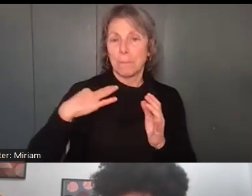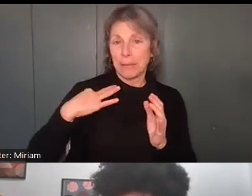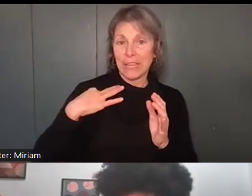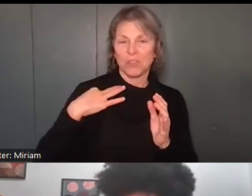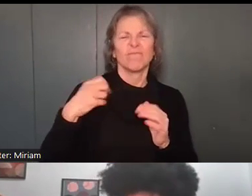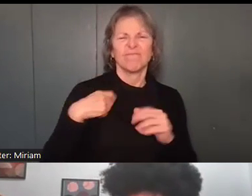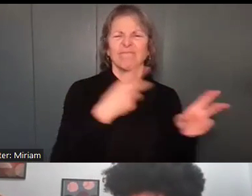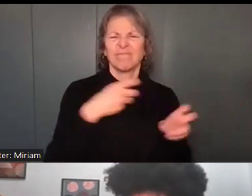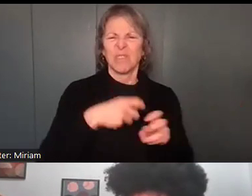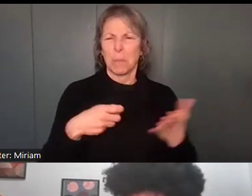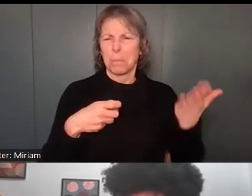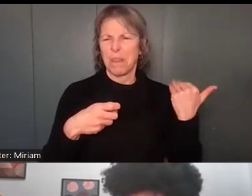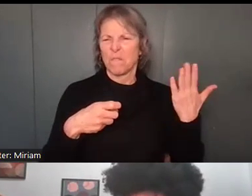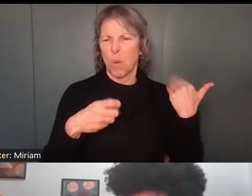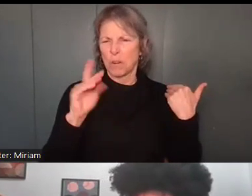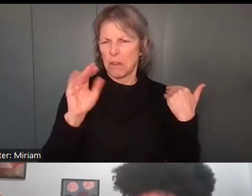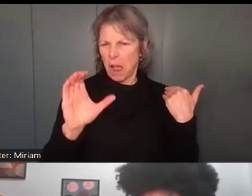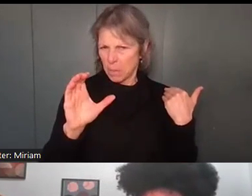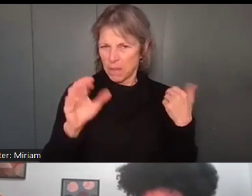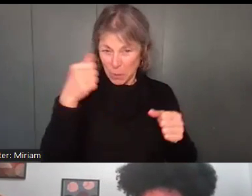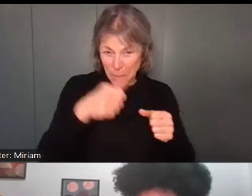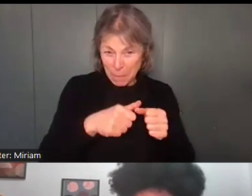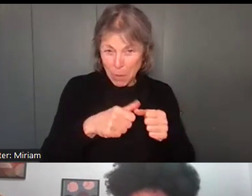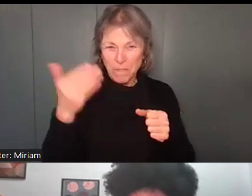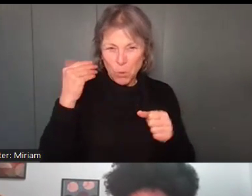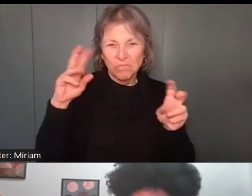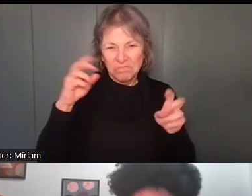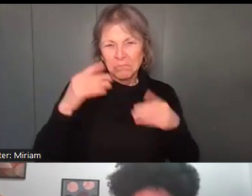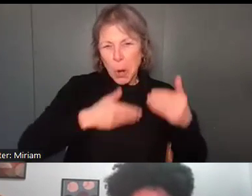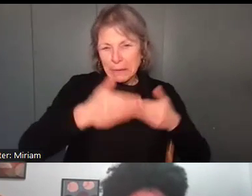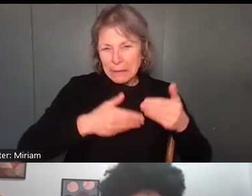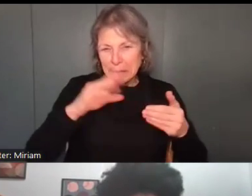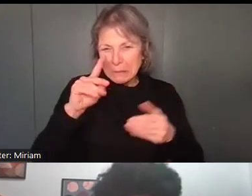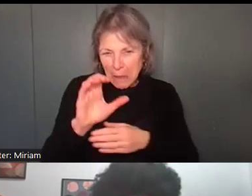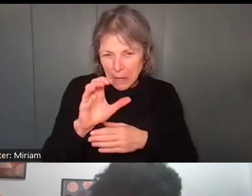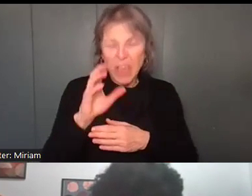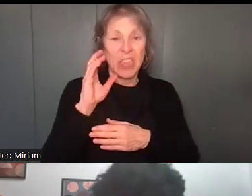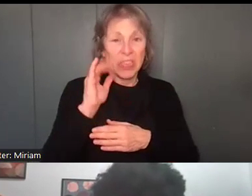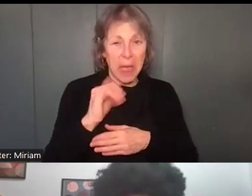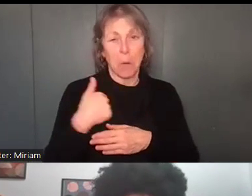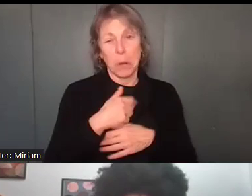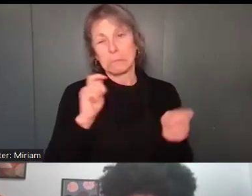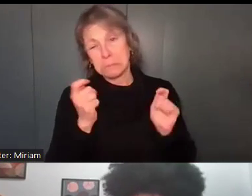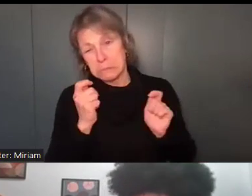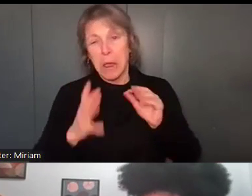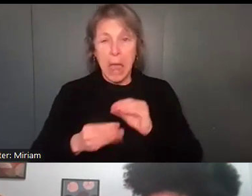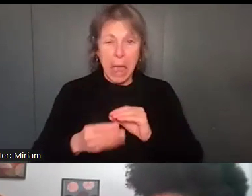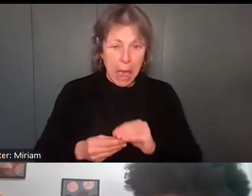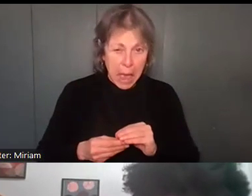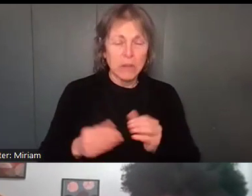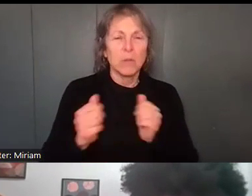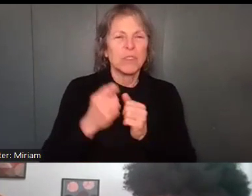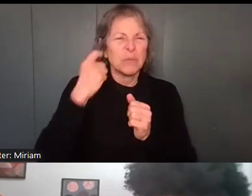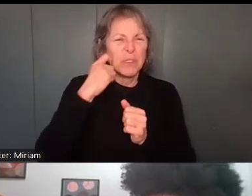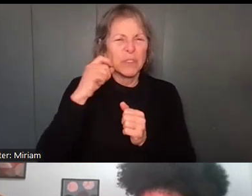previous draft document you may remember, which was our process document. And we built on that in our last co-chairs meeting. We kind